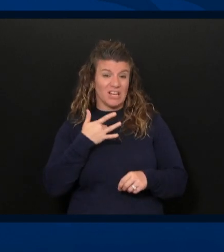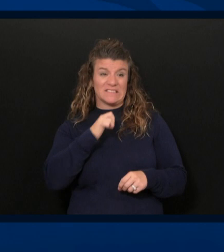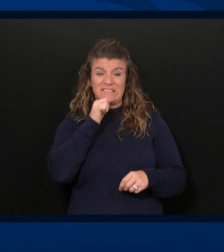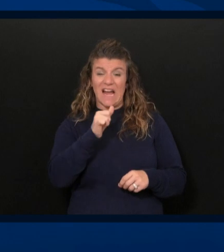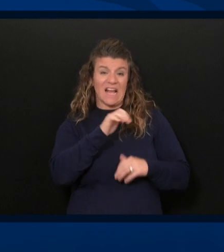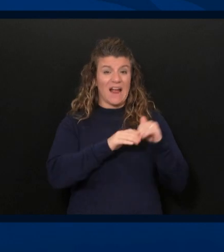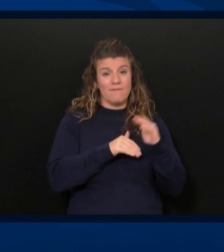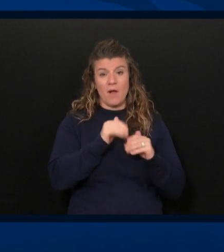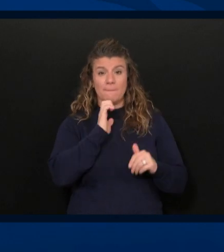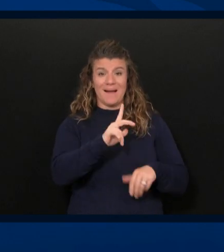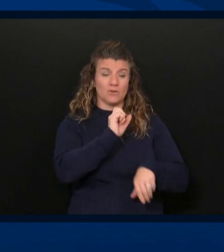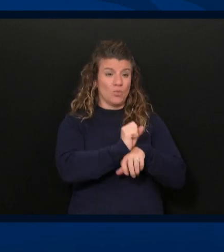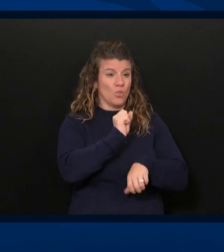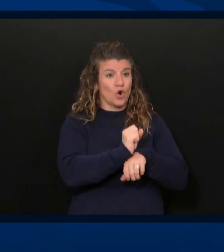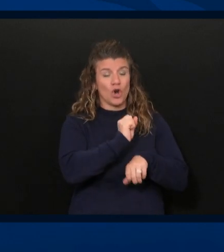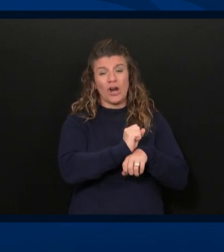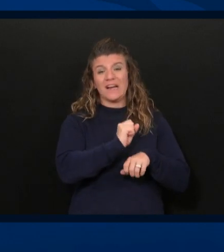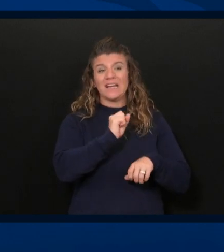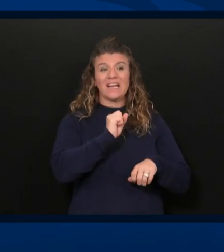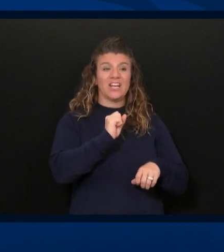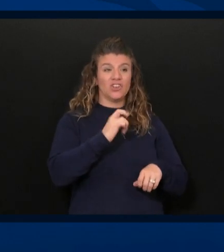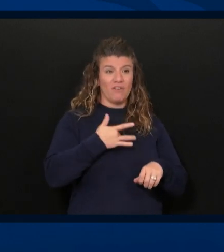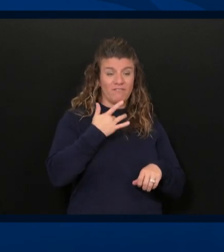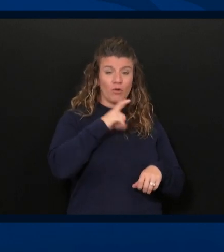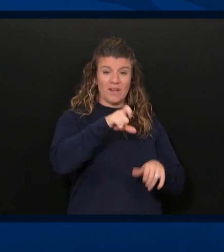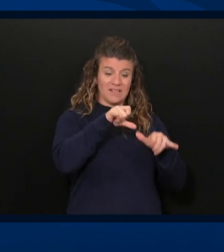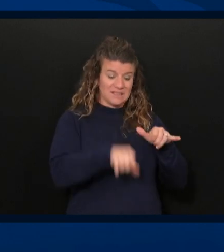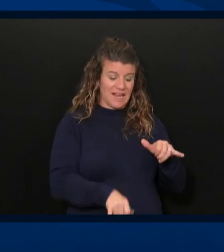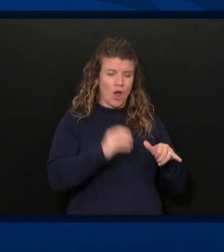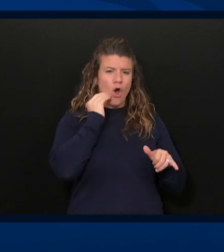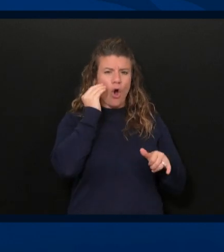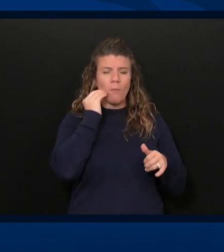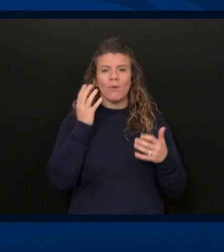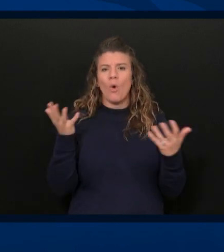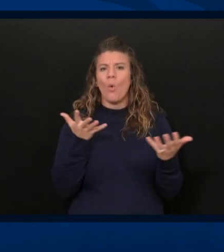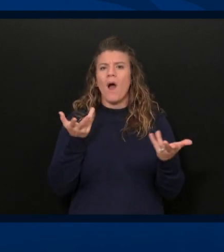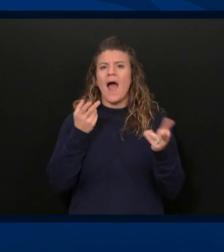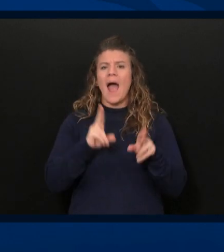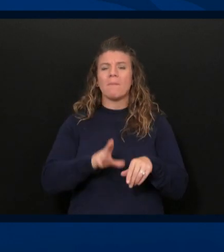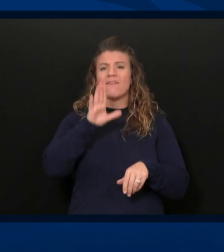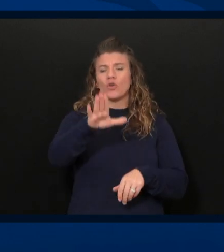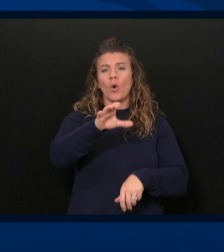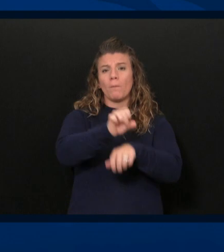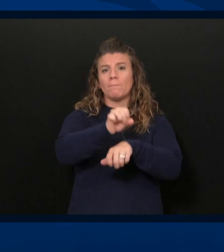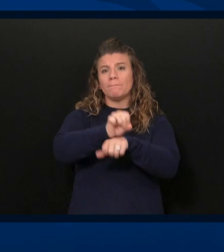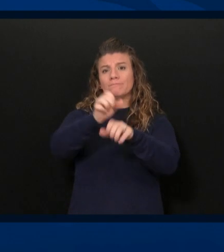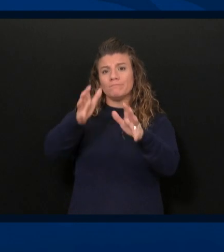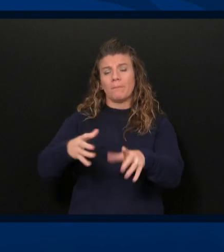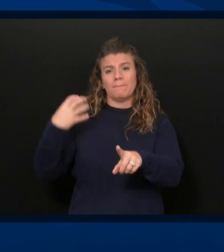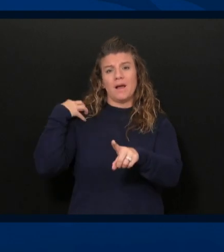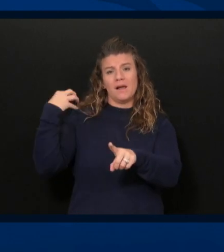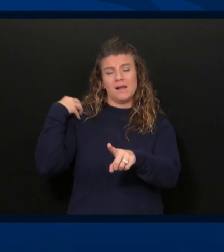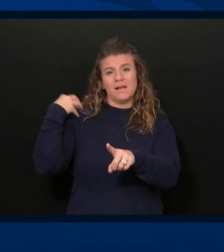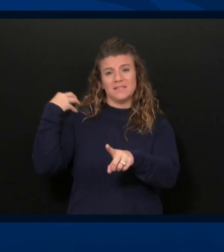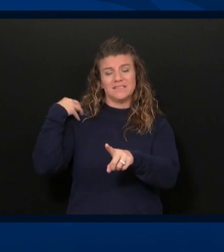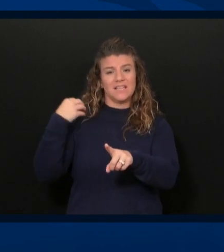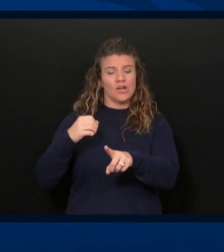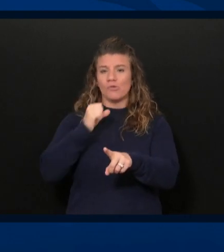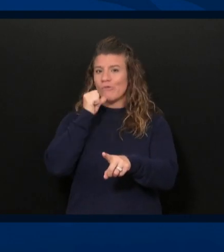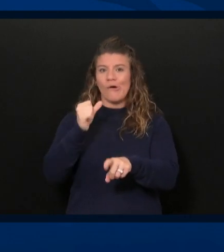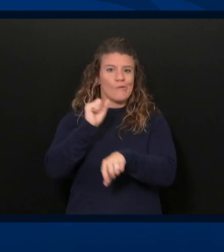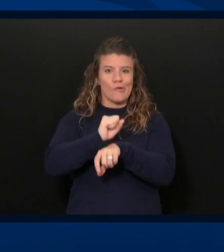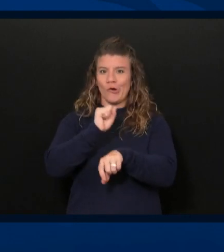your employer, you know, doesn't work with you in that regard, and you also can't keep taking unemployment benefits